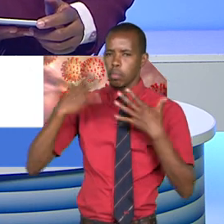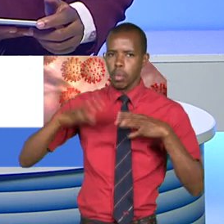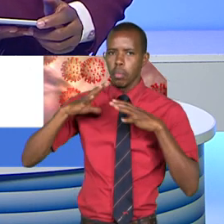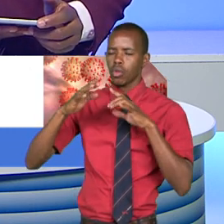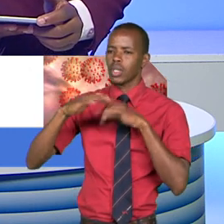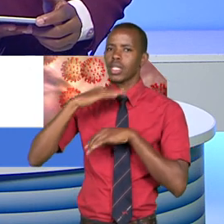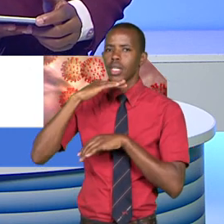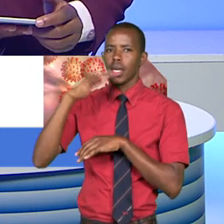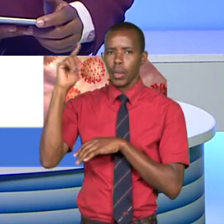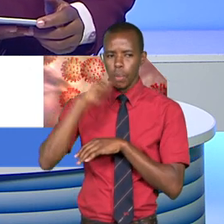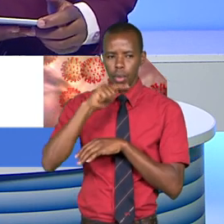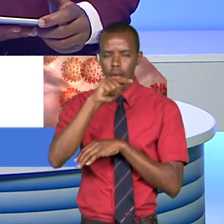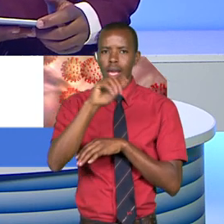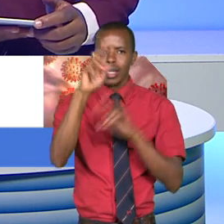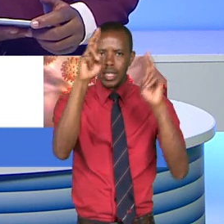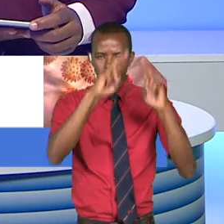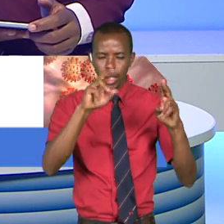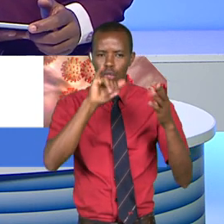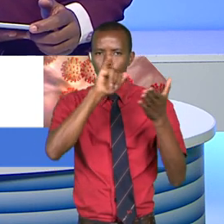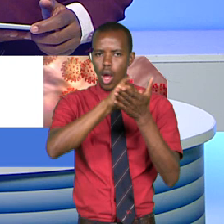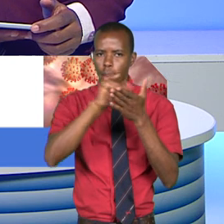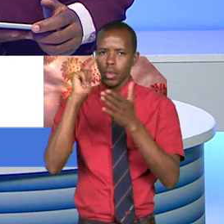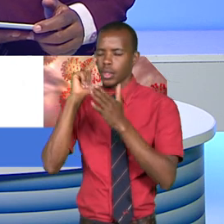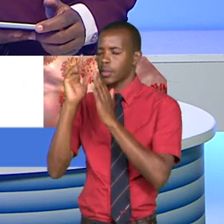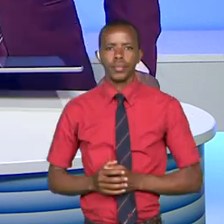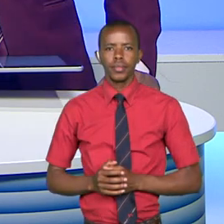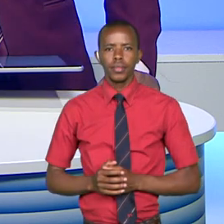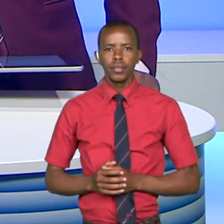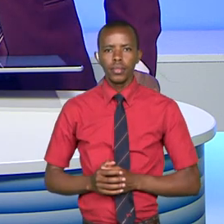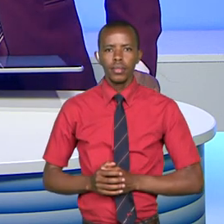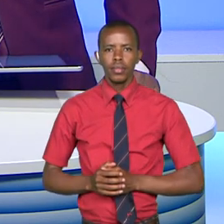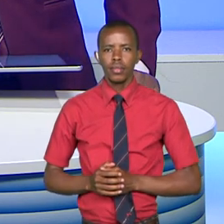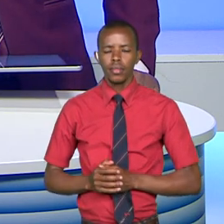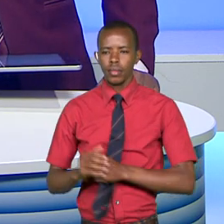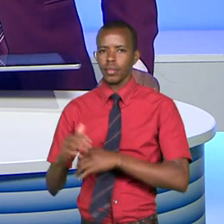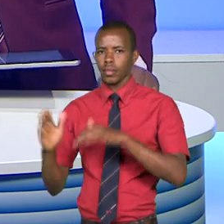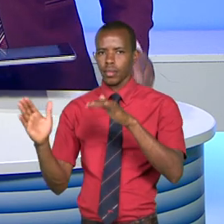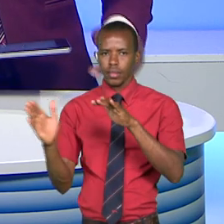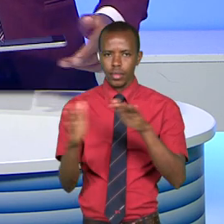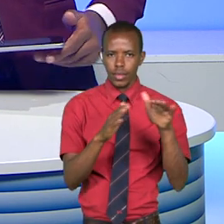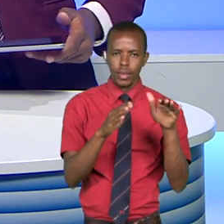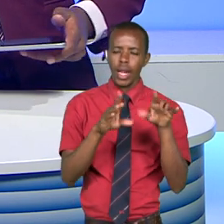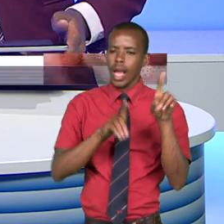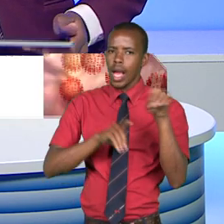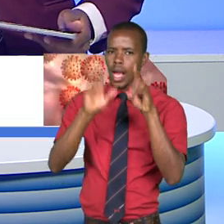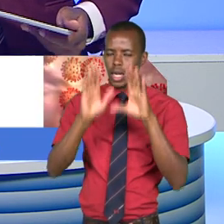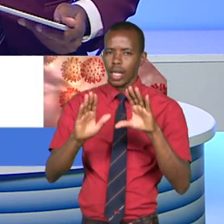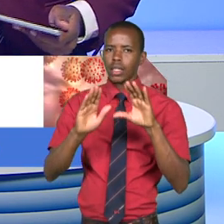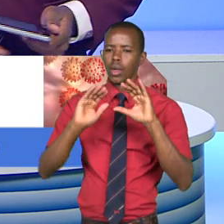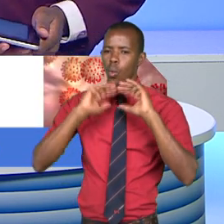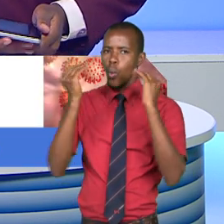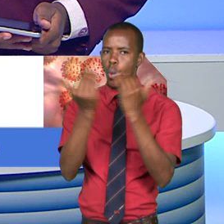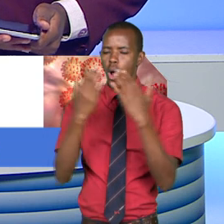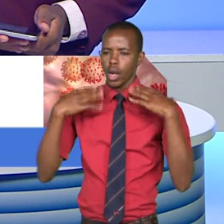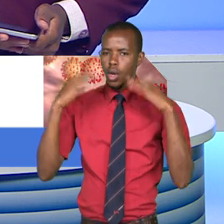FedEx facility near the international airport, as Brian Munder now reports. The director of the World Health Organization's Europe